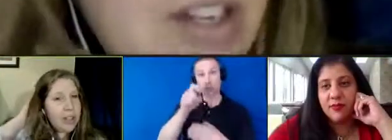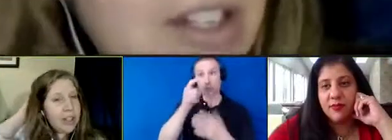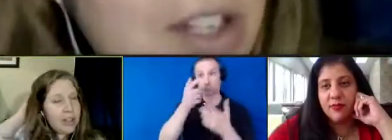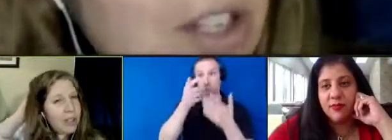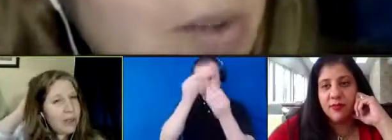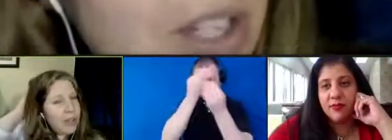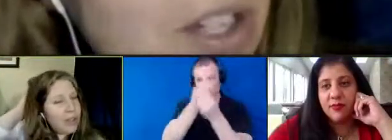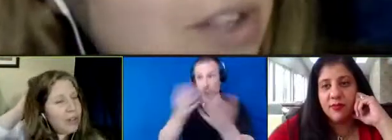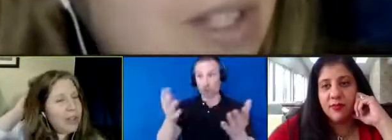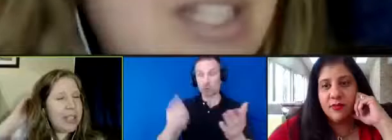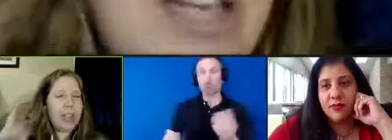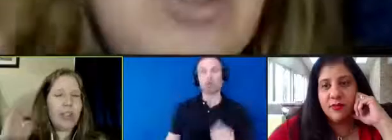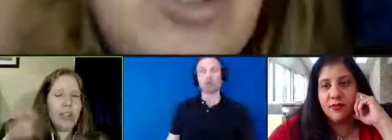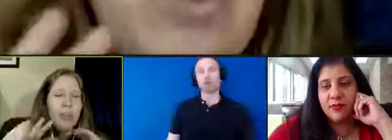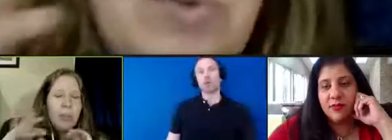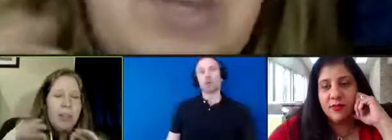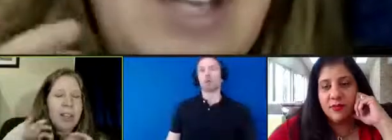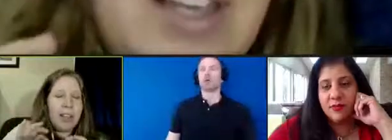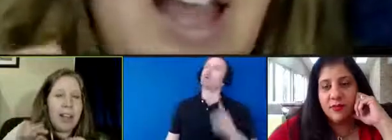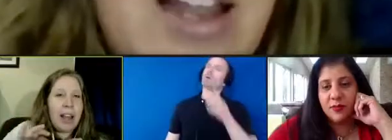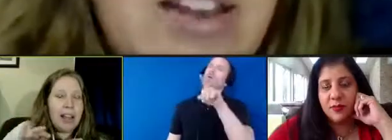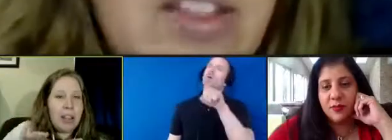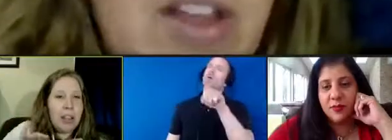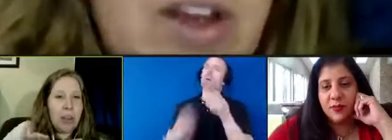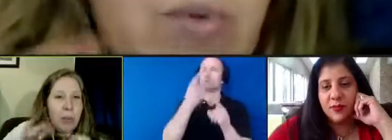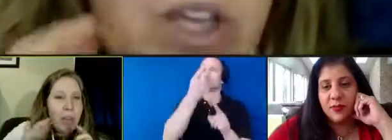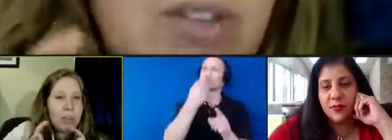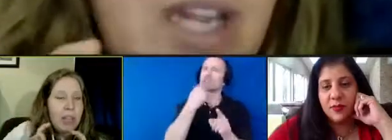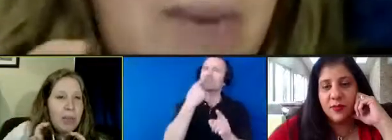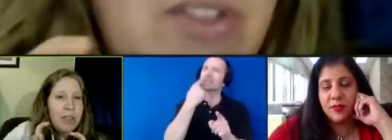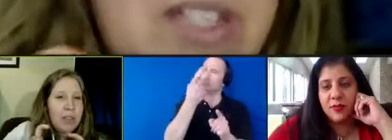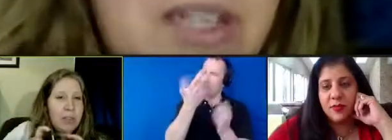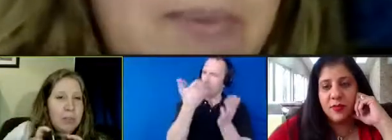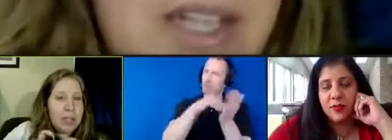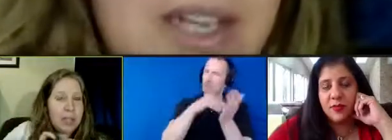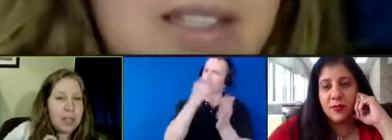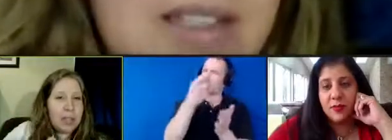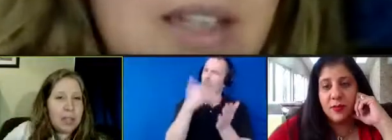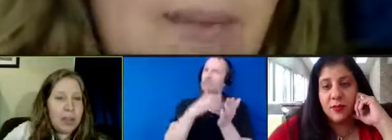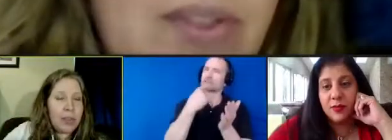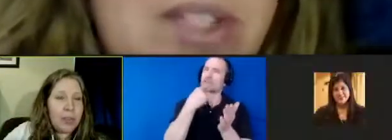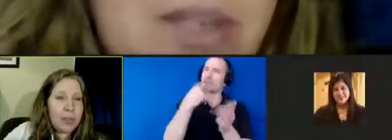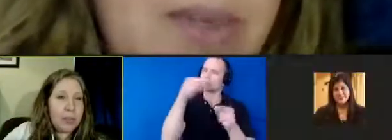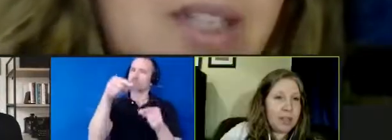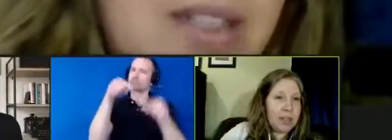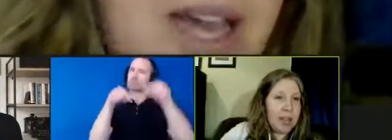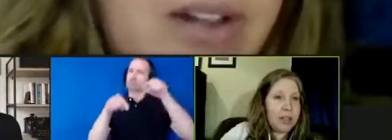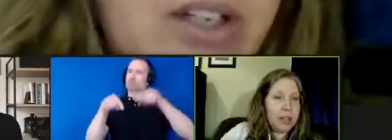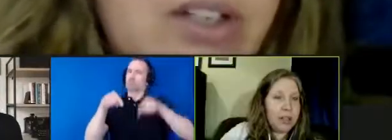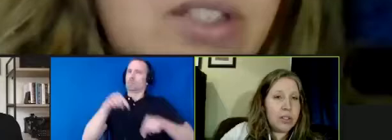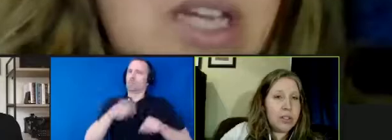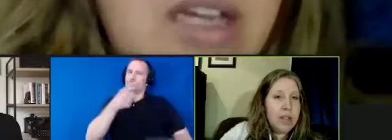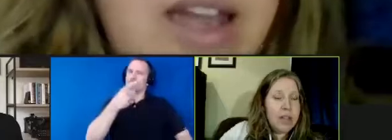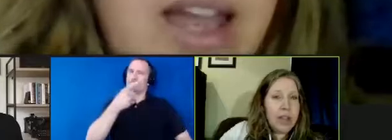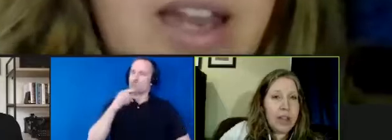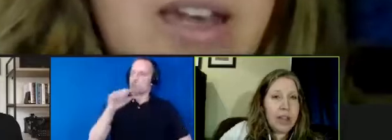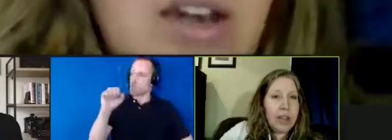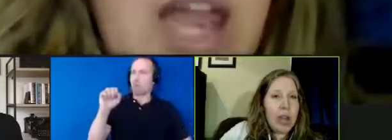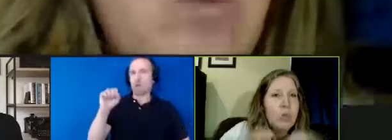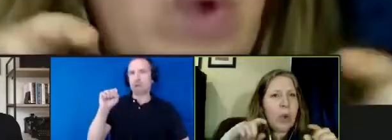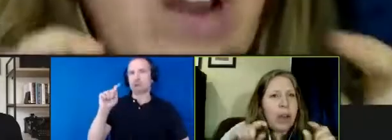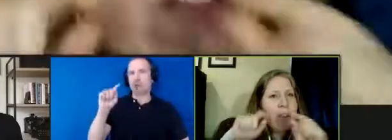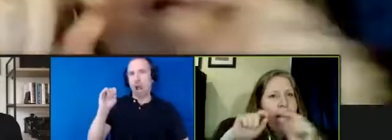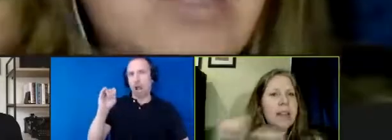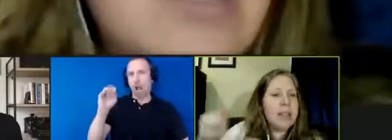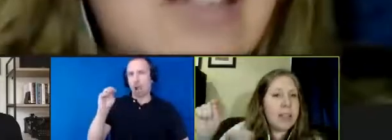So you had said, could you repeat again what you said about the stimulus dollars